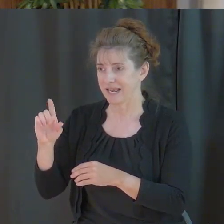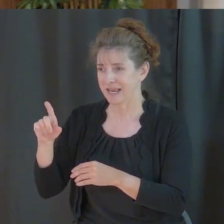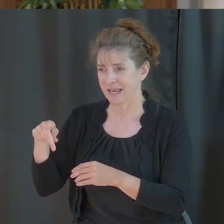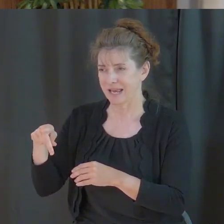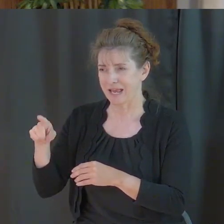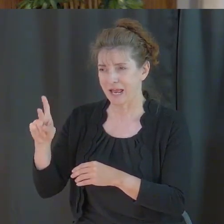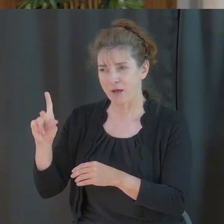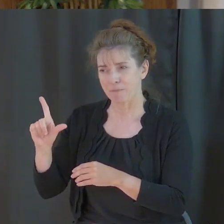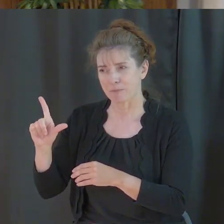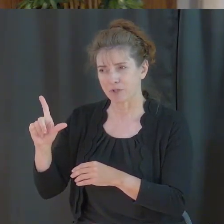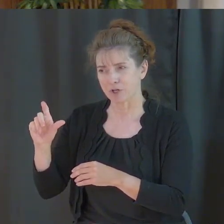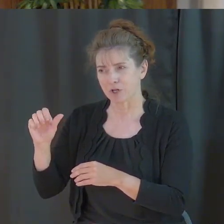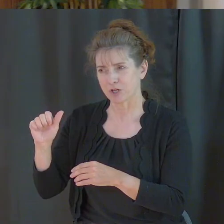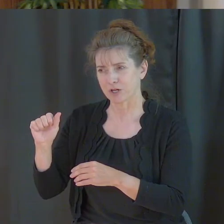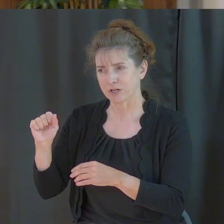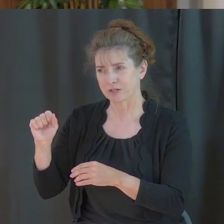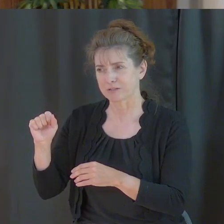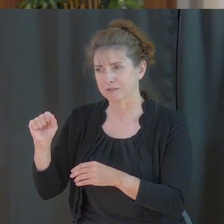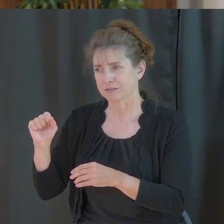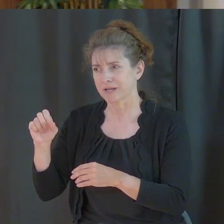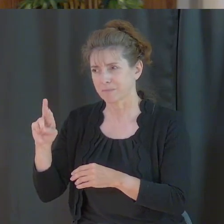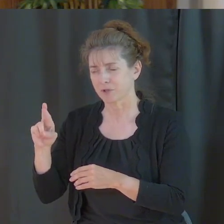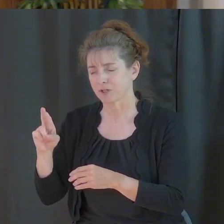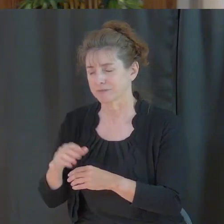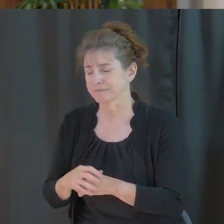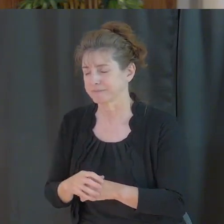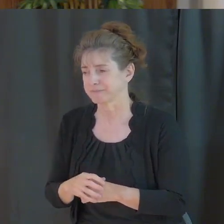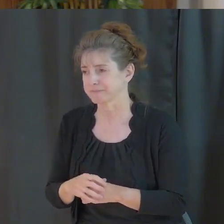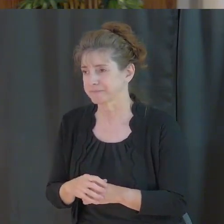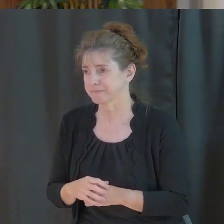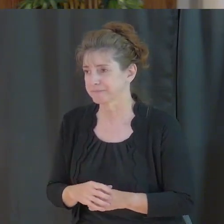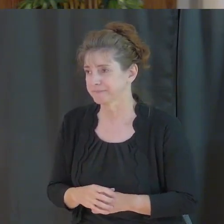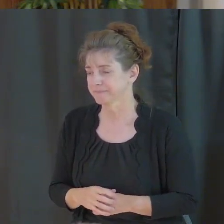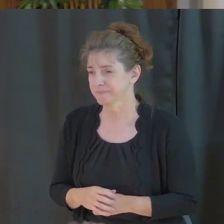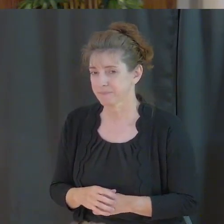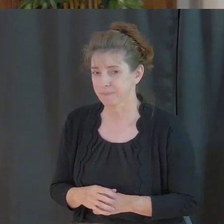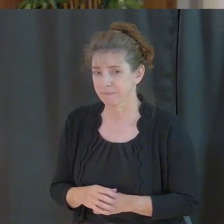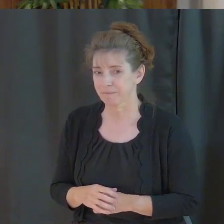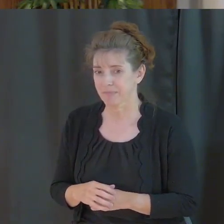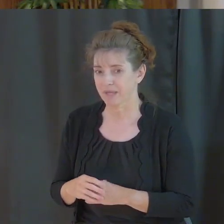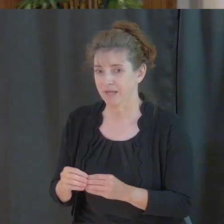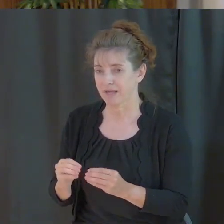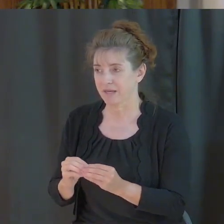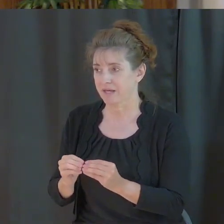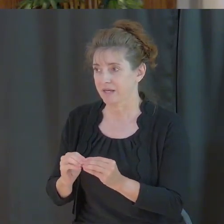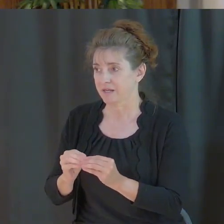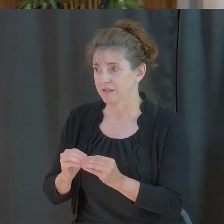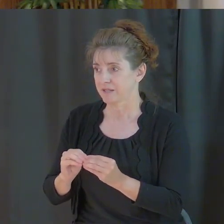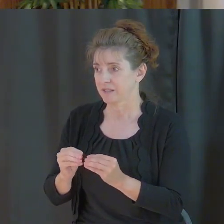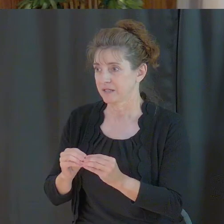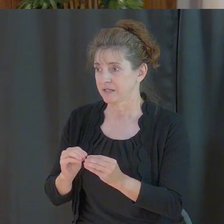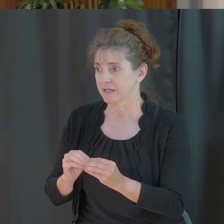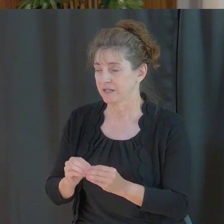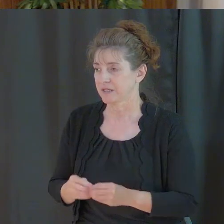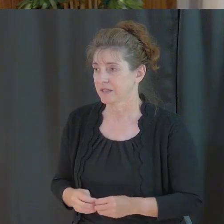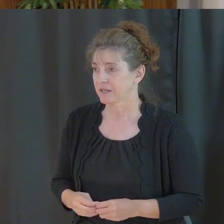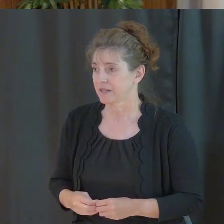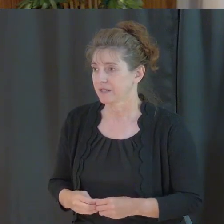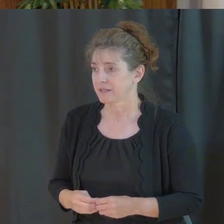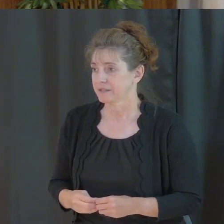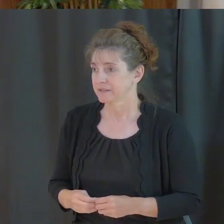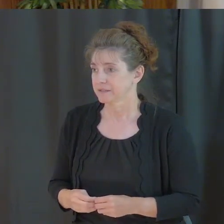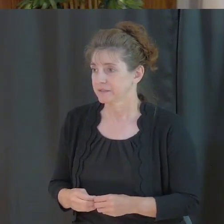up before we take the walk. Okay? So that's the last of the announcements.